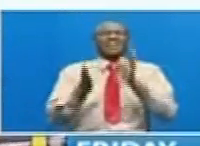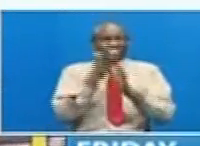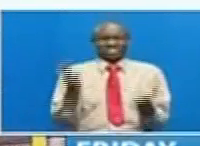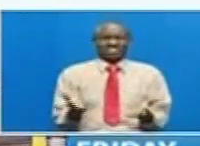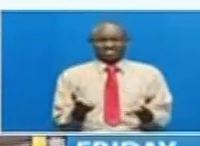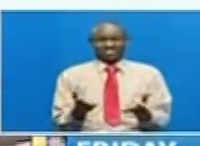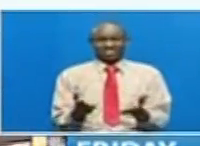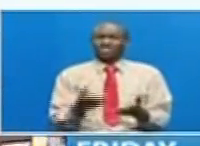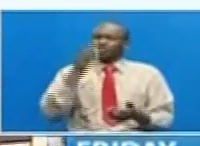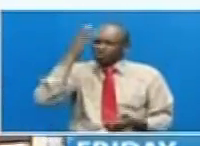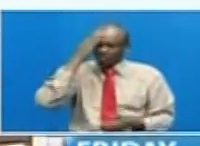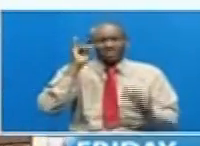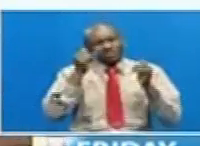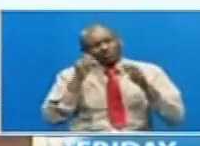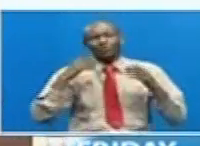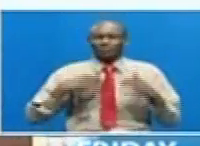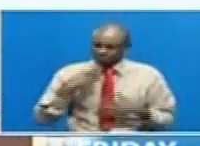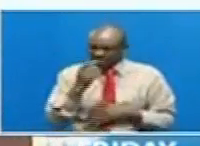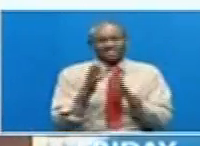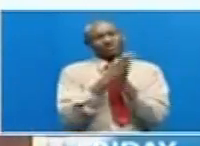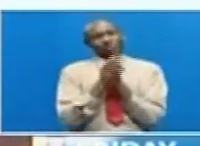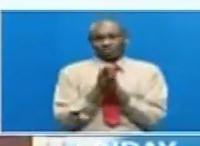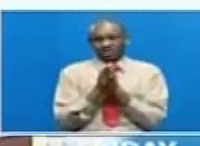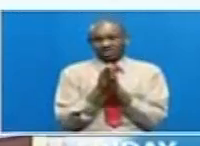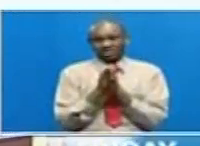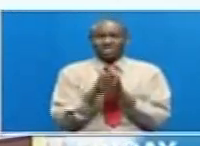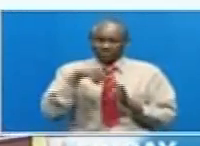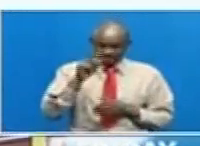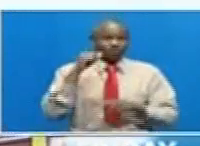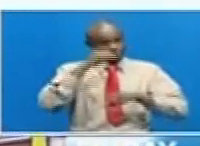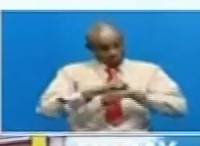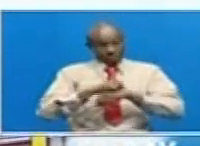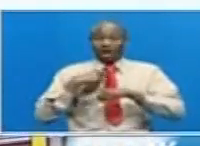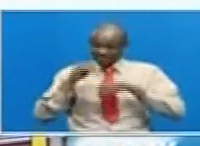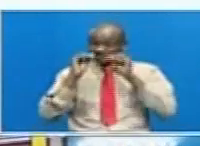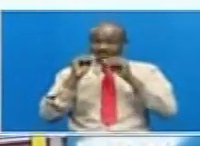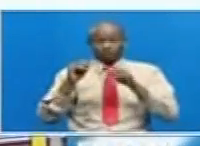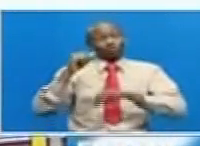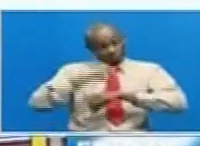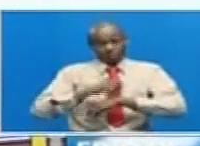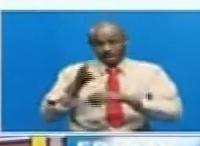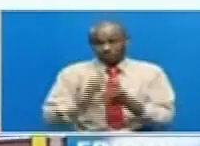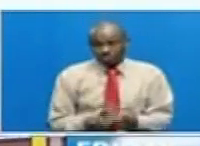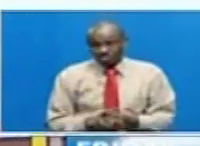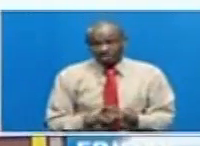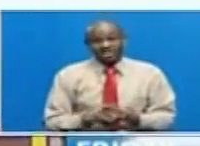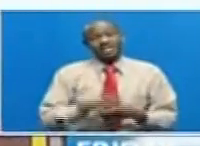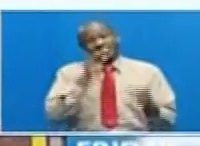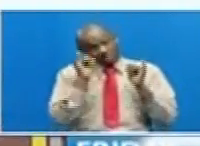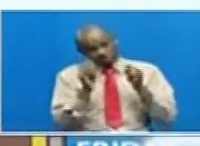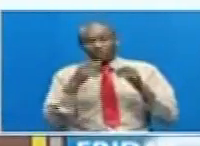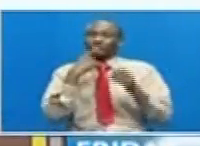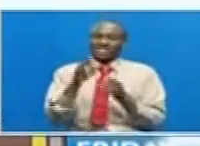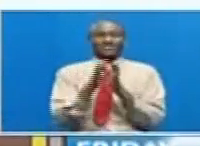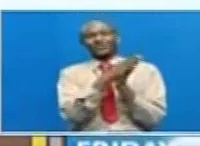did. You know, news reading is like, you know, you're telling a story. Now let me take you to school because you took me to school with your music. Okay, okay. All right, so, you know, news reading is like you're